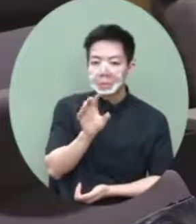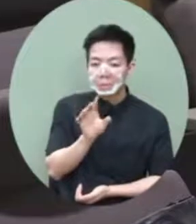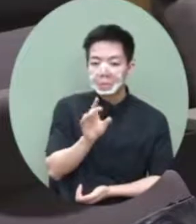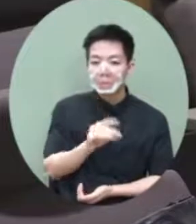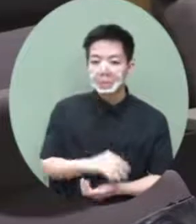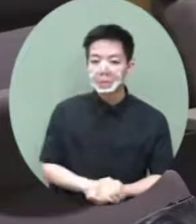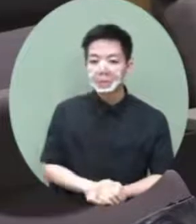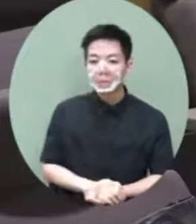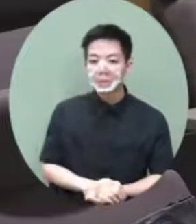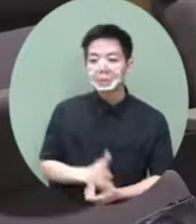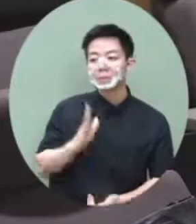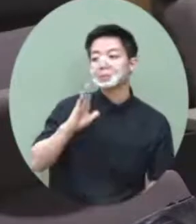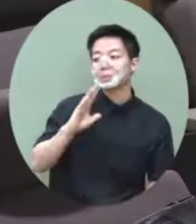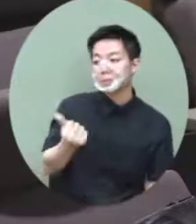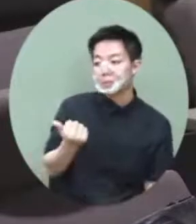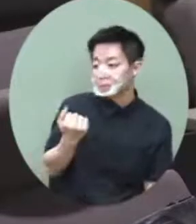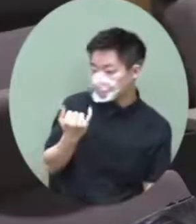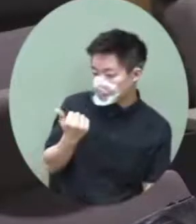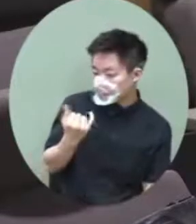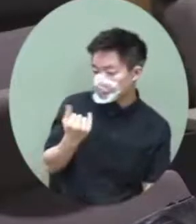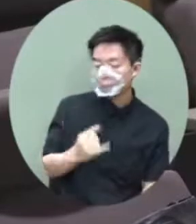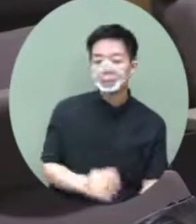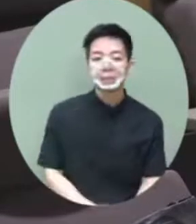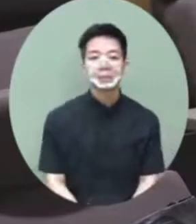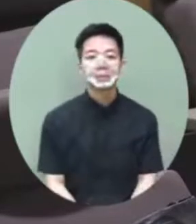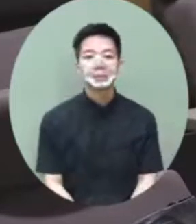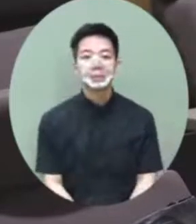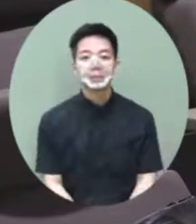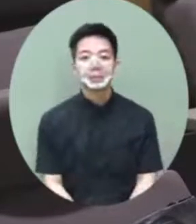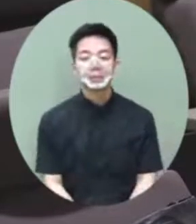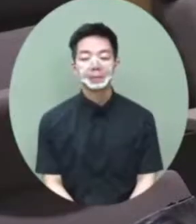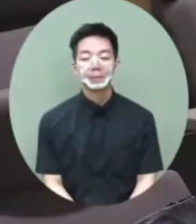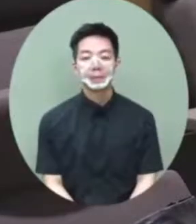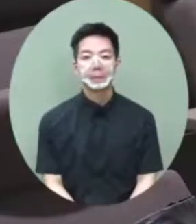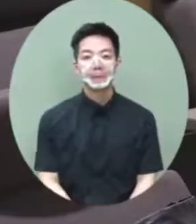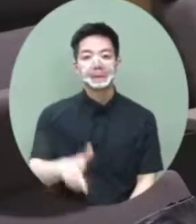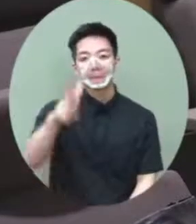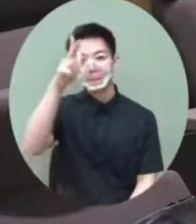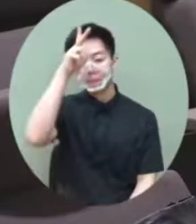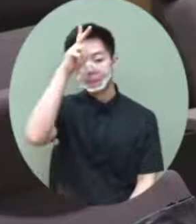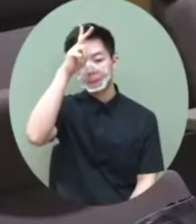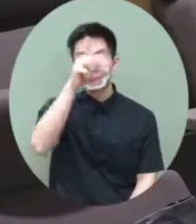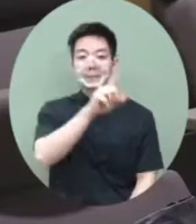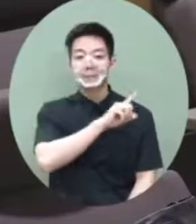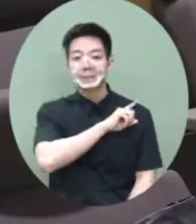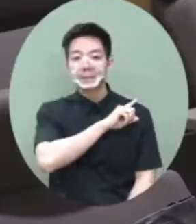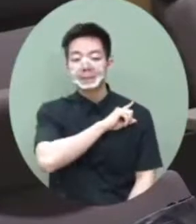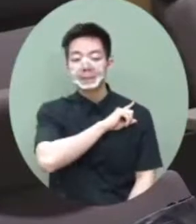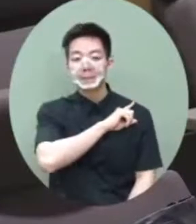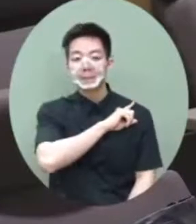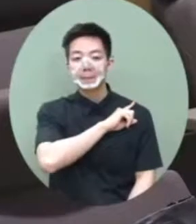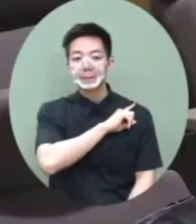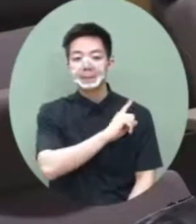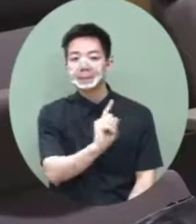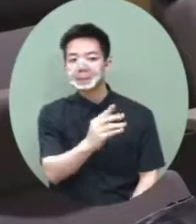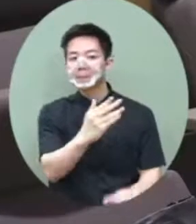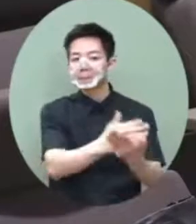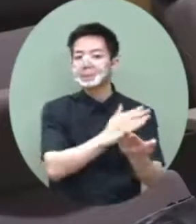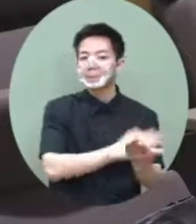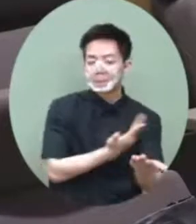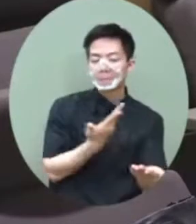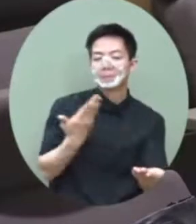is there any plans or roadmaps from the government? And the second question is about